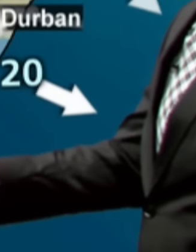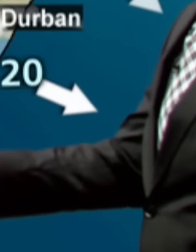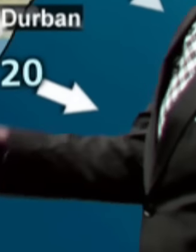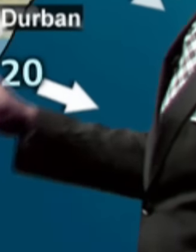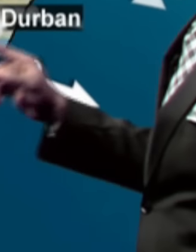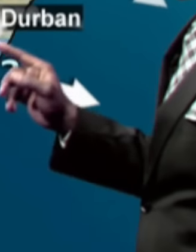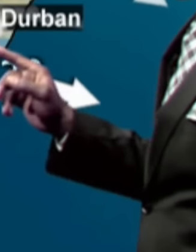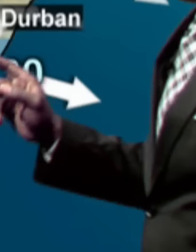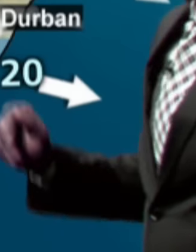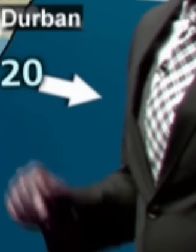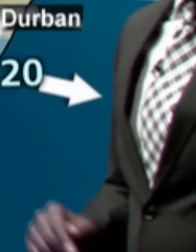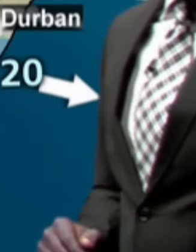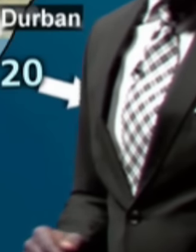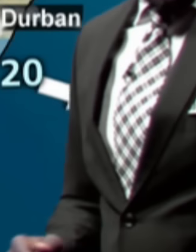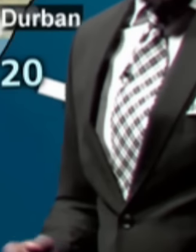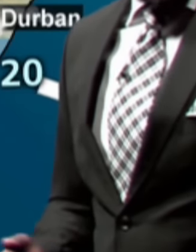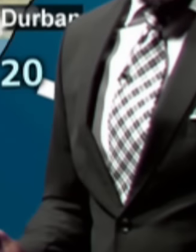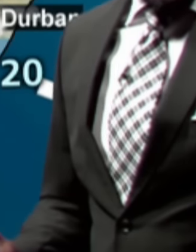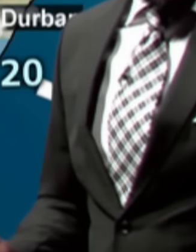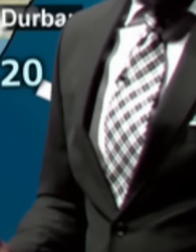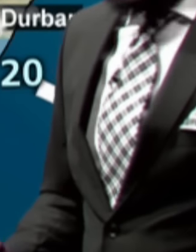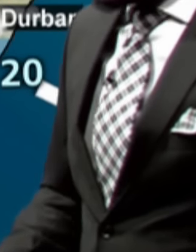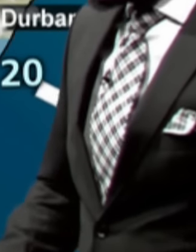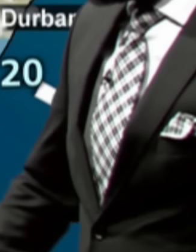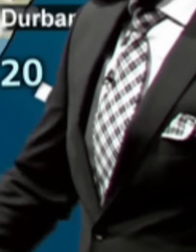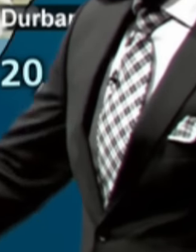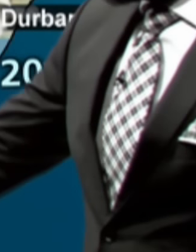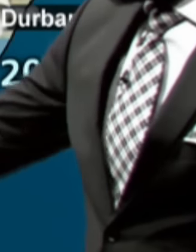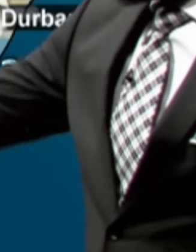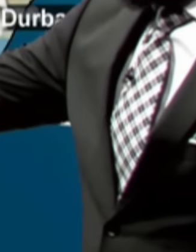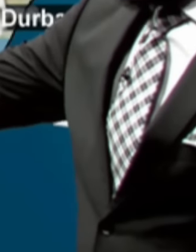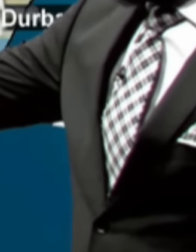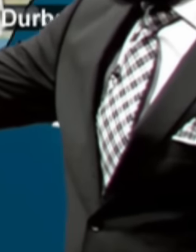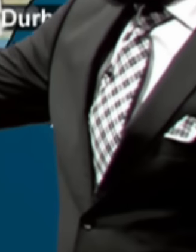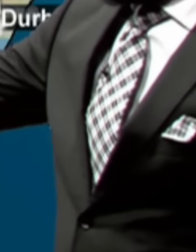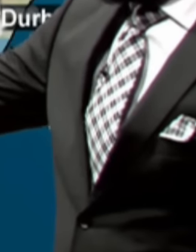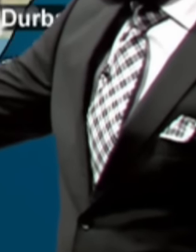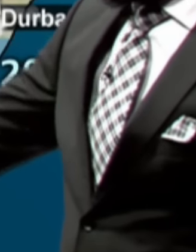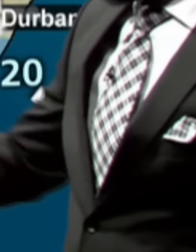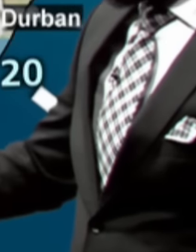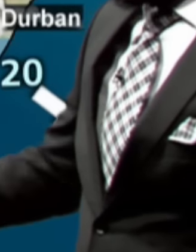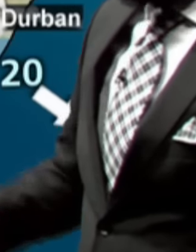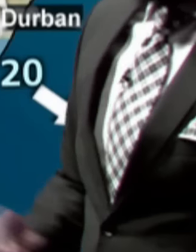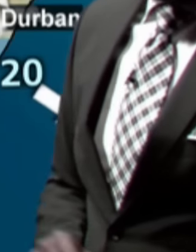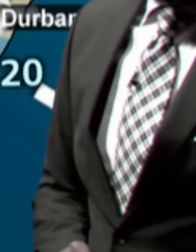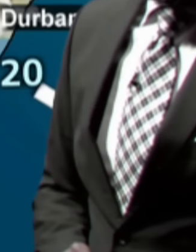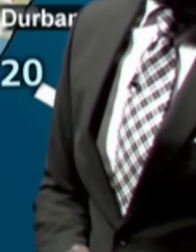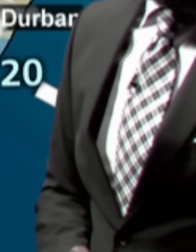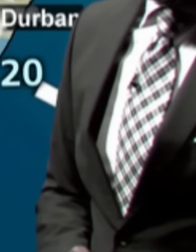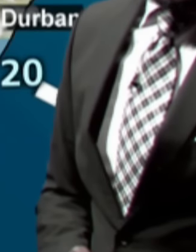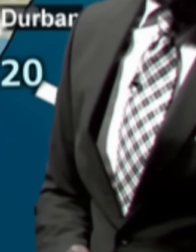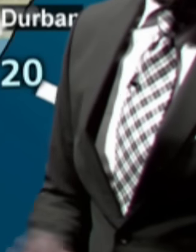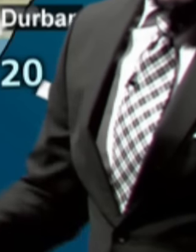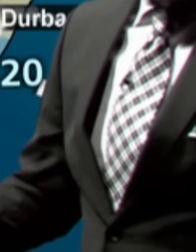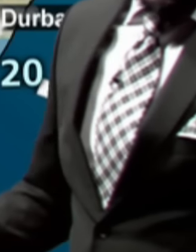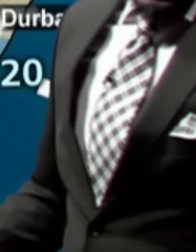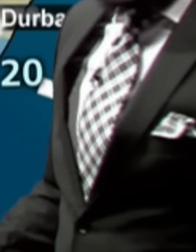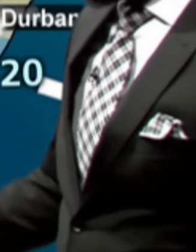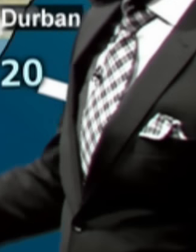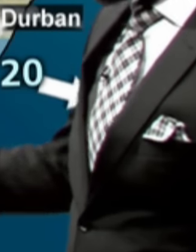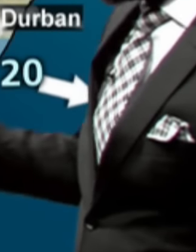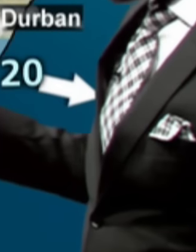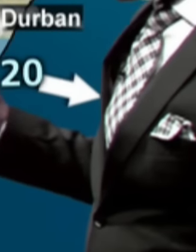shebile hona ka qabe ga o tla ka thekong pletse saeng kae di tlahle di belwe mba re shebile hona ka thoko go mabopo le ka rona ha o tlhokomere le fela mo